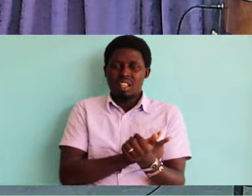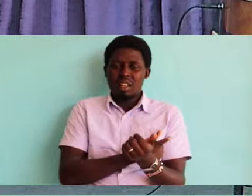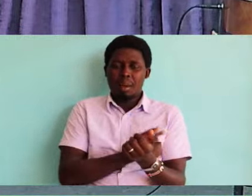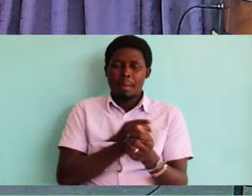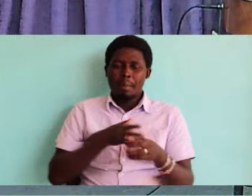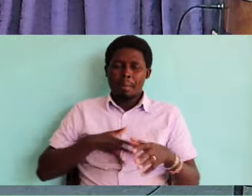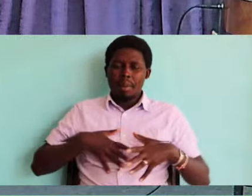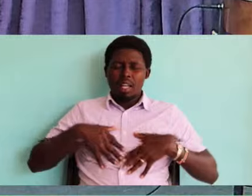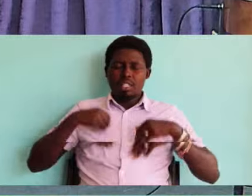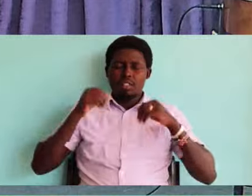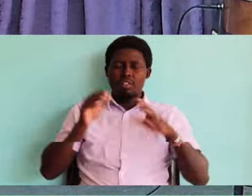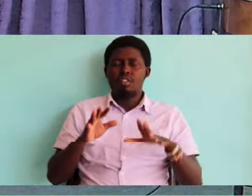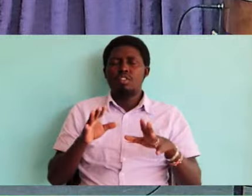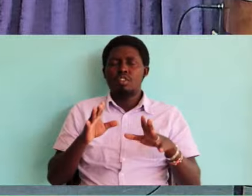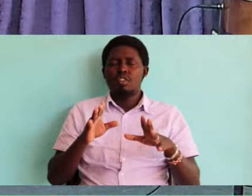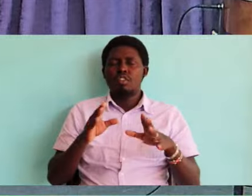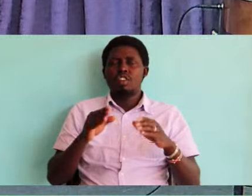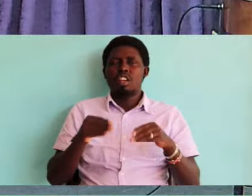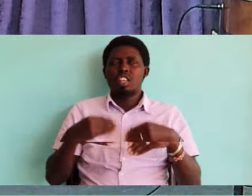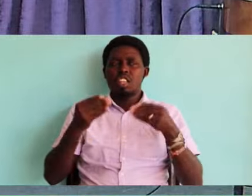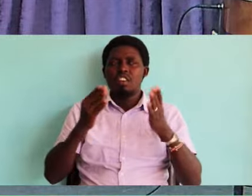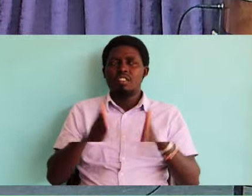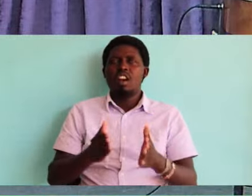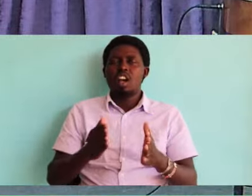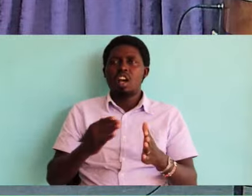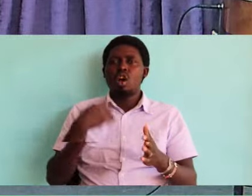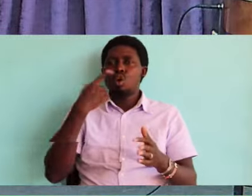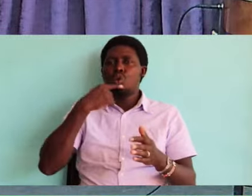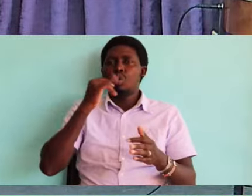merciful giver.